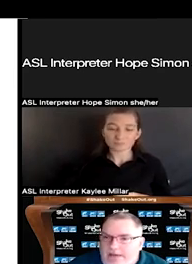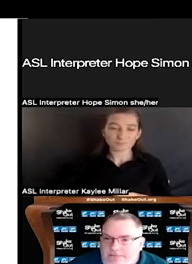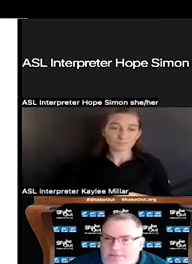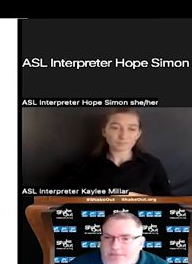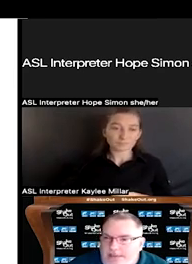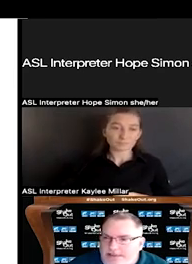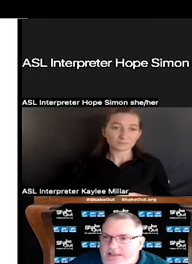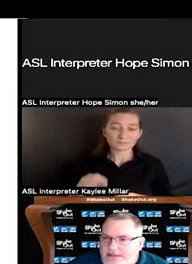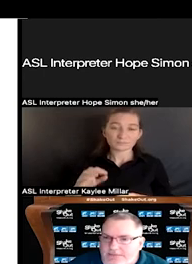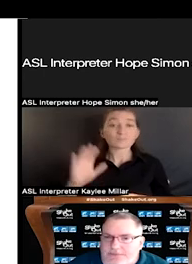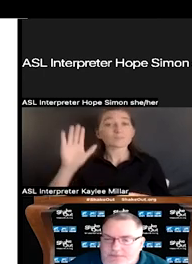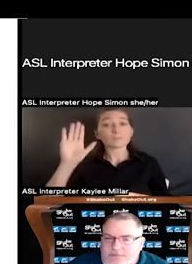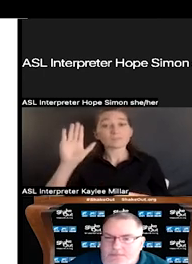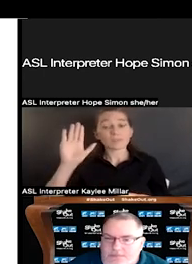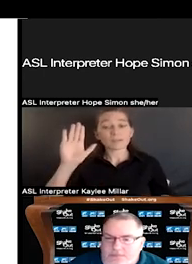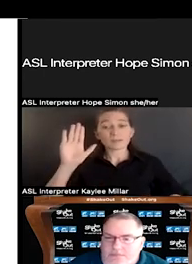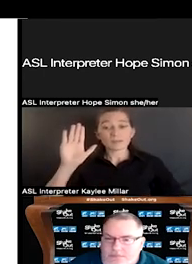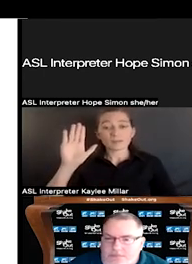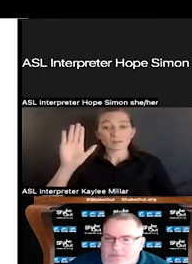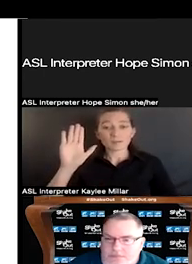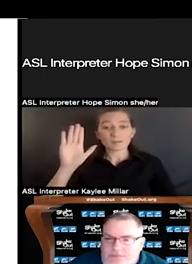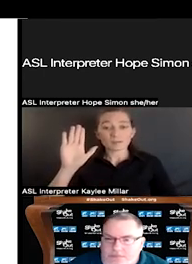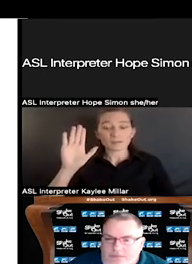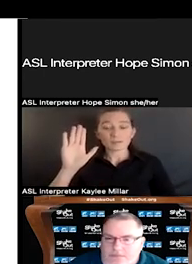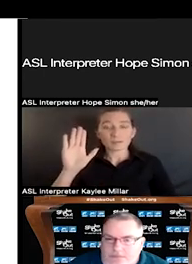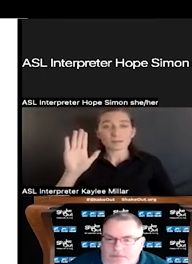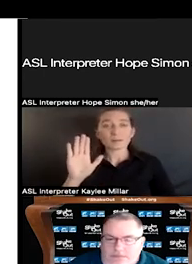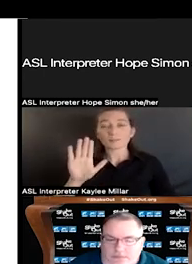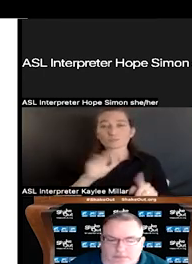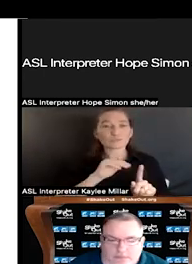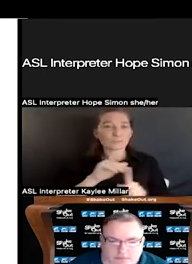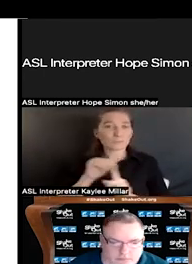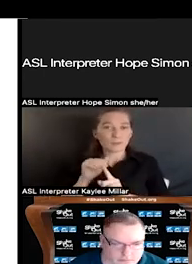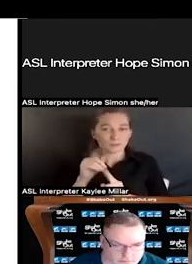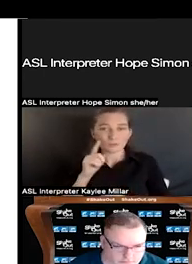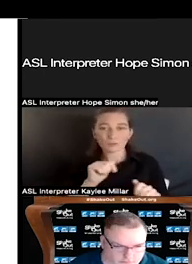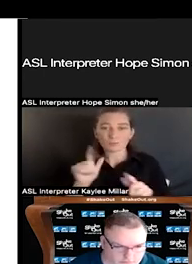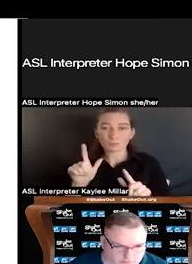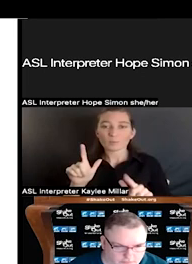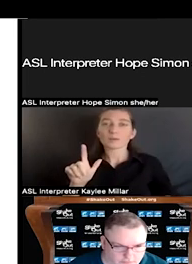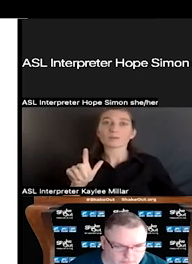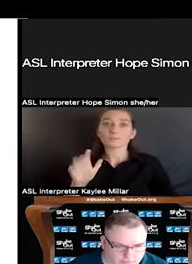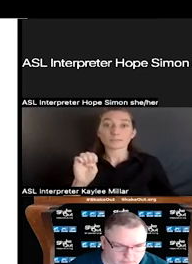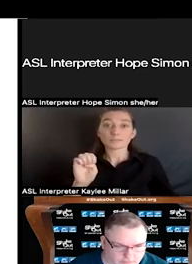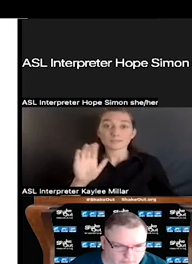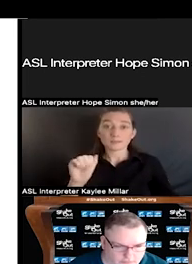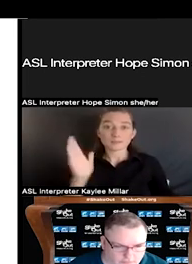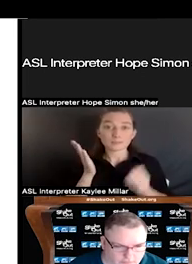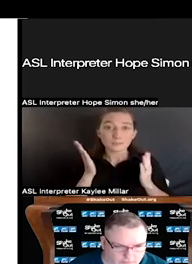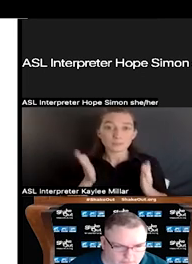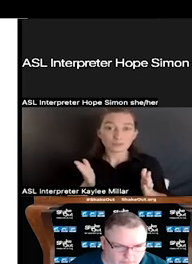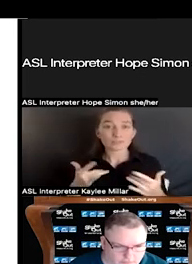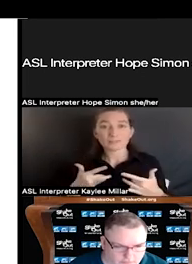Okay. Mark? Yes, Lance? Yeah, just reminder to everyone that the ECA Speakers and Events Bureau